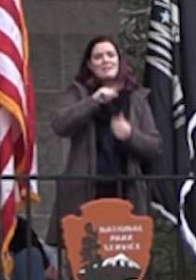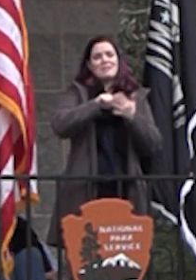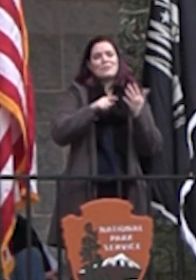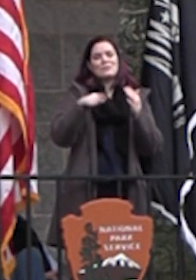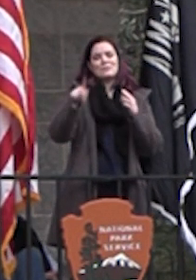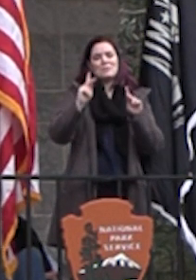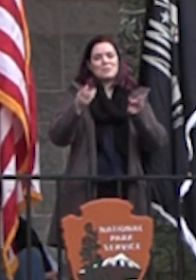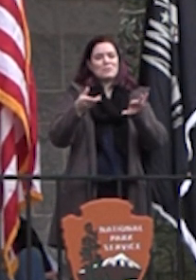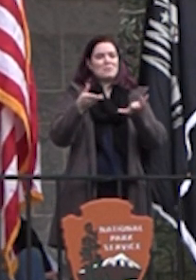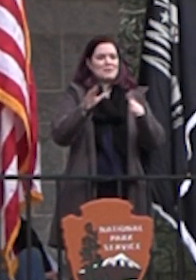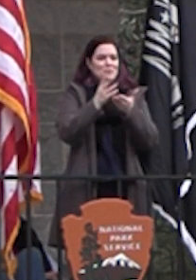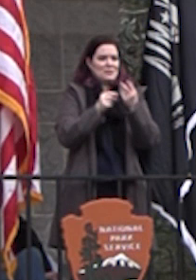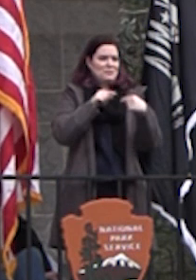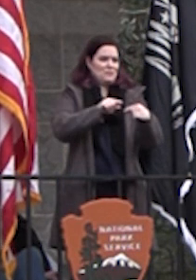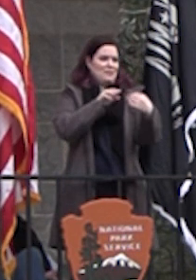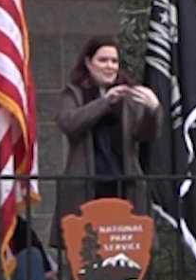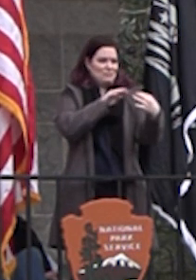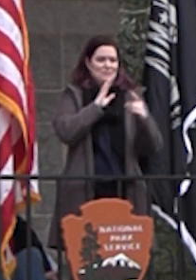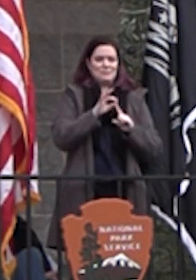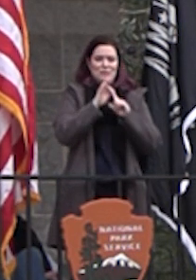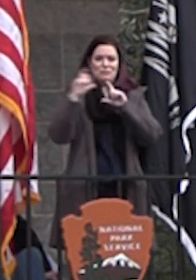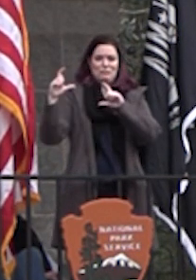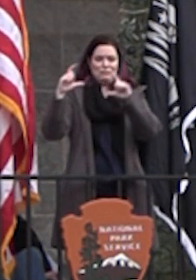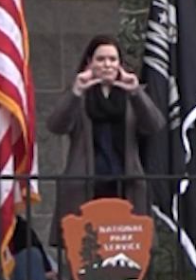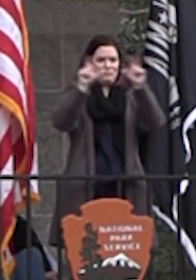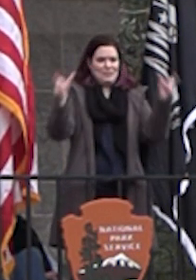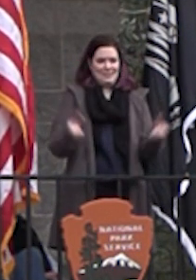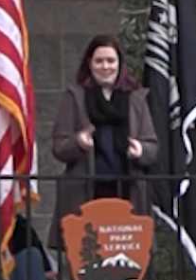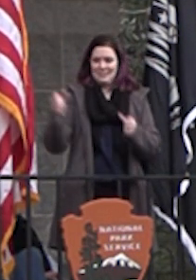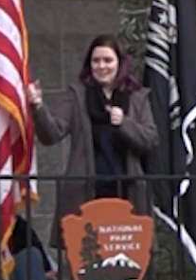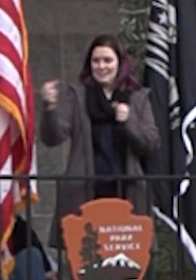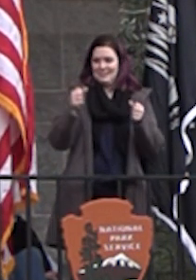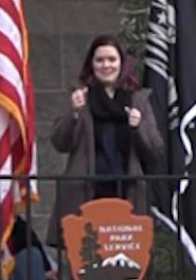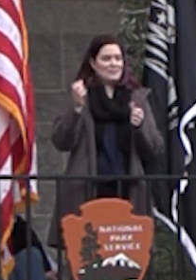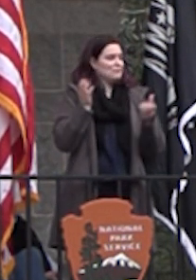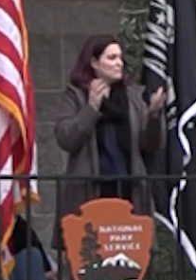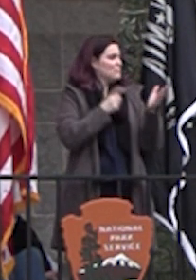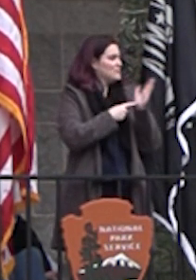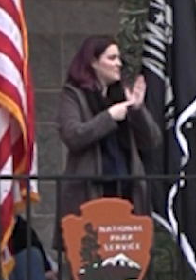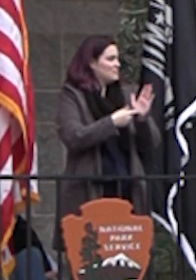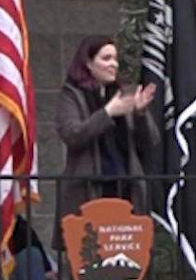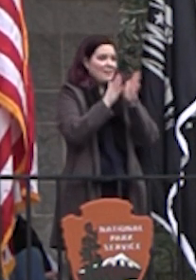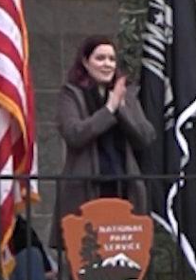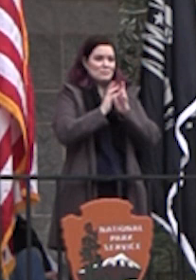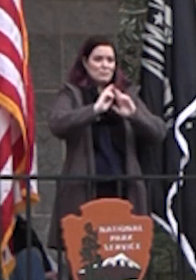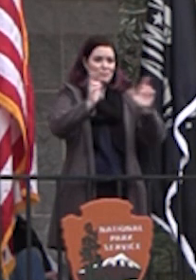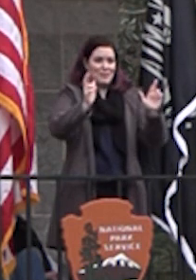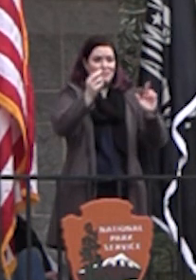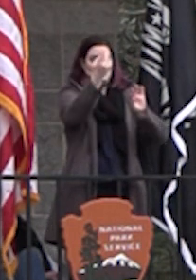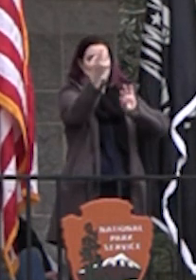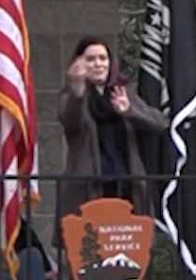in action with special wreath presentation. I ask the wreath presenters and their escorts to prepare to